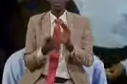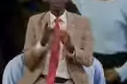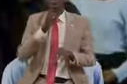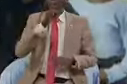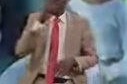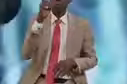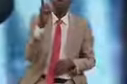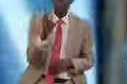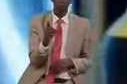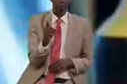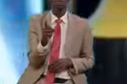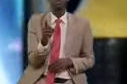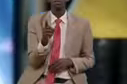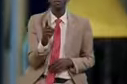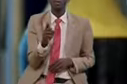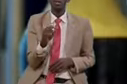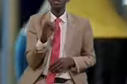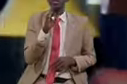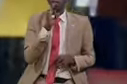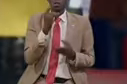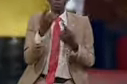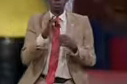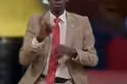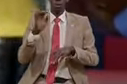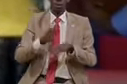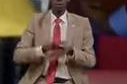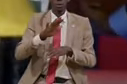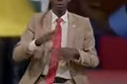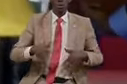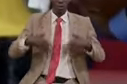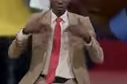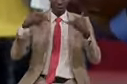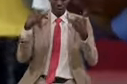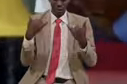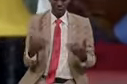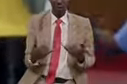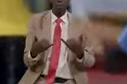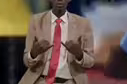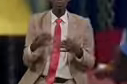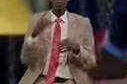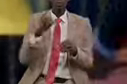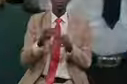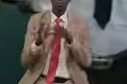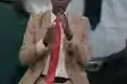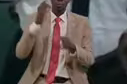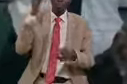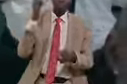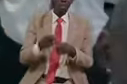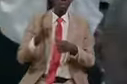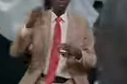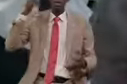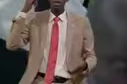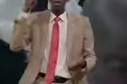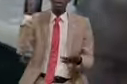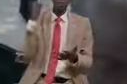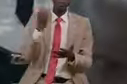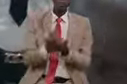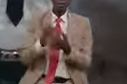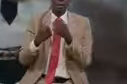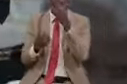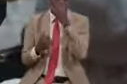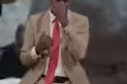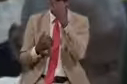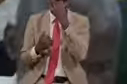assurance is coming upon your life right now in Jesus' name.